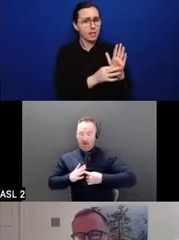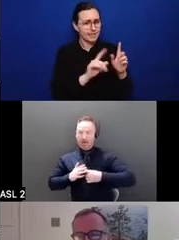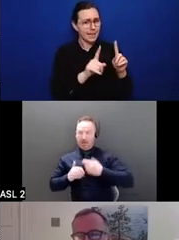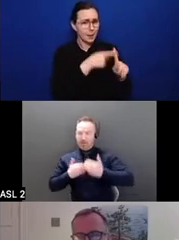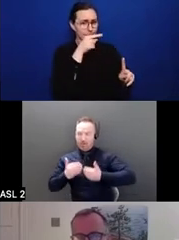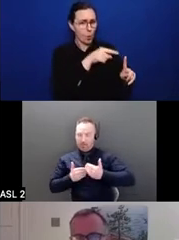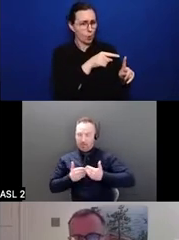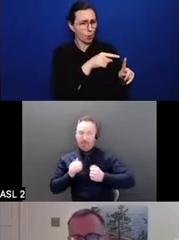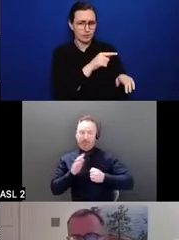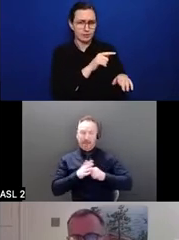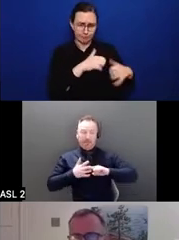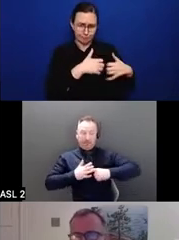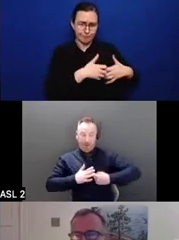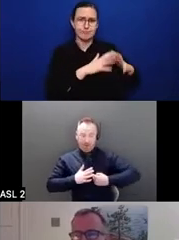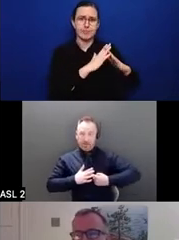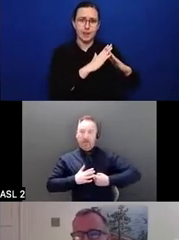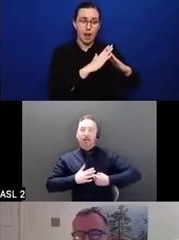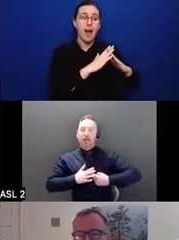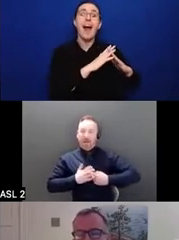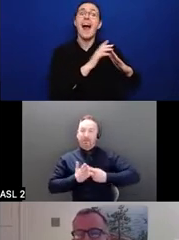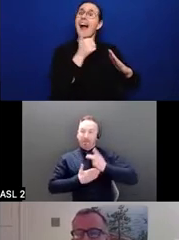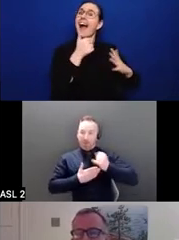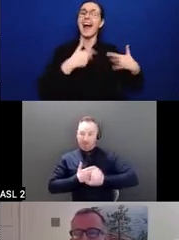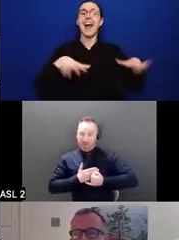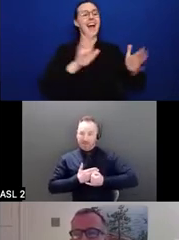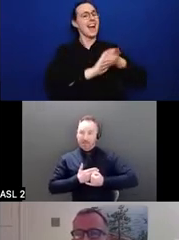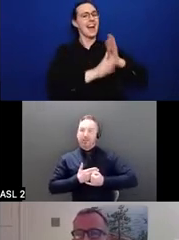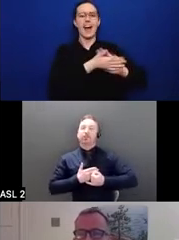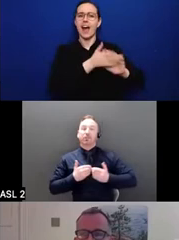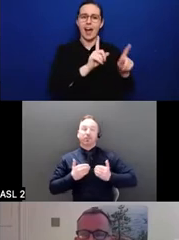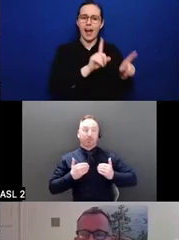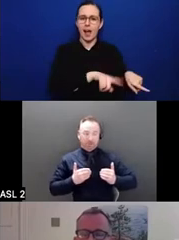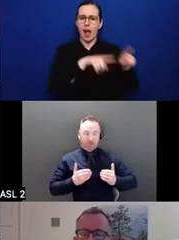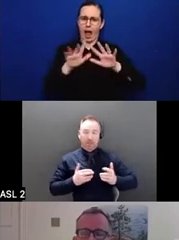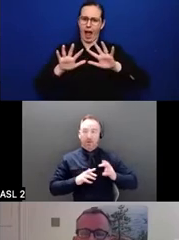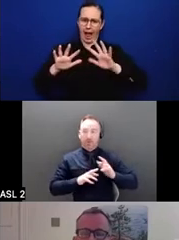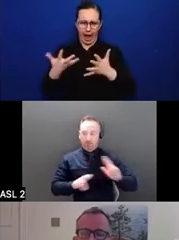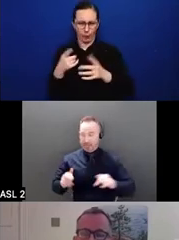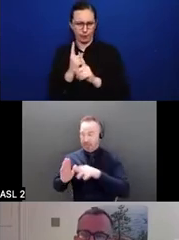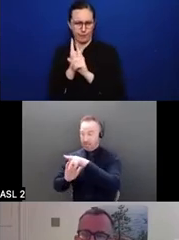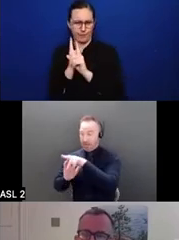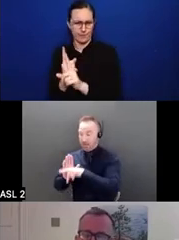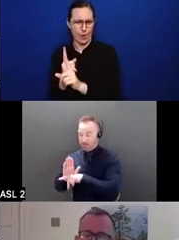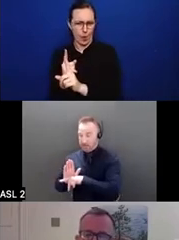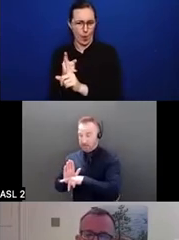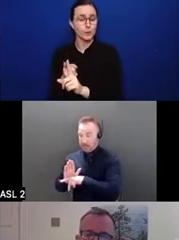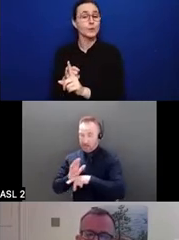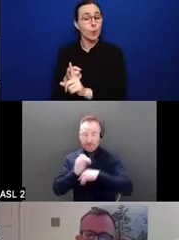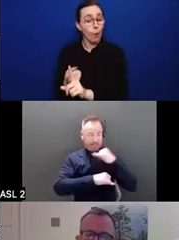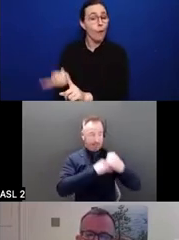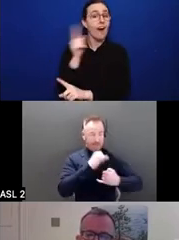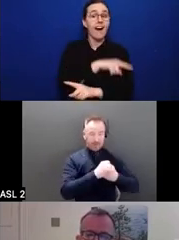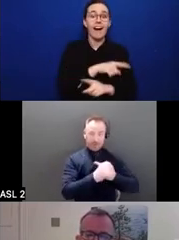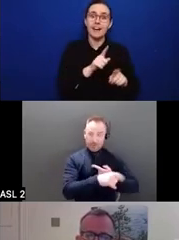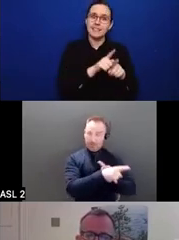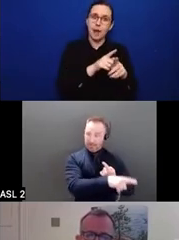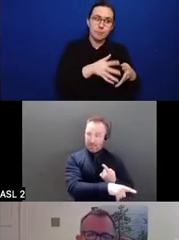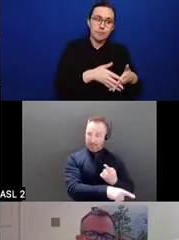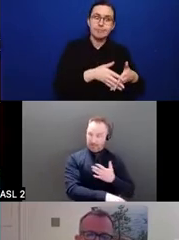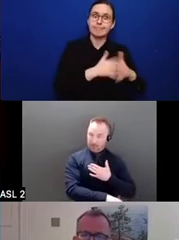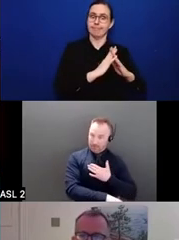project, was to assess alignment between policies and international commitments for disability